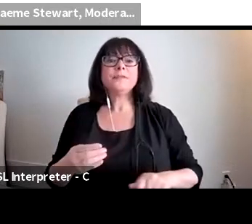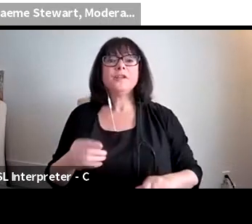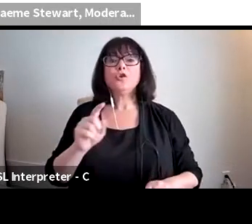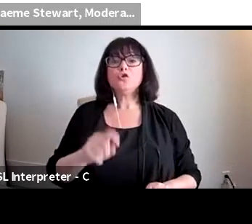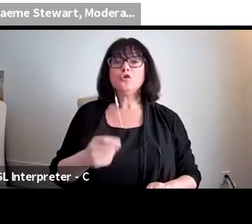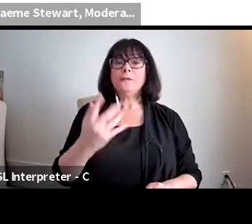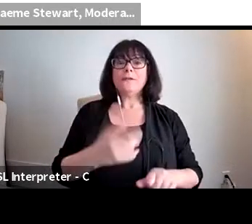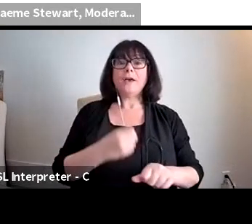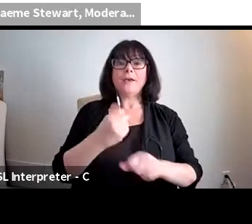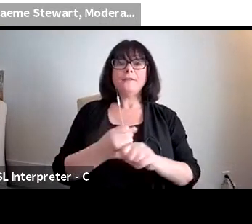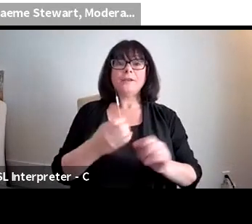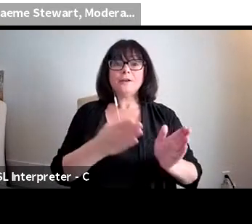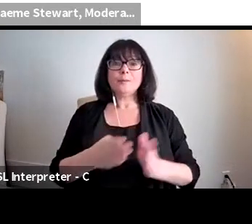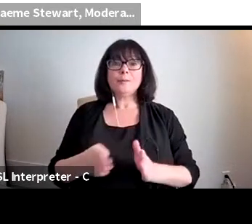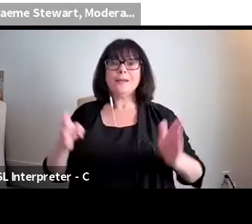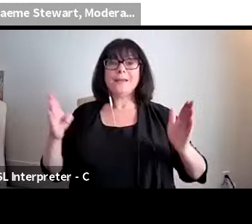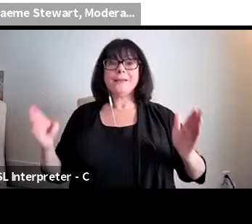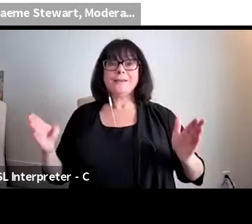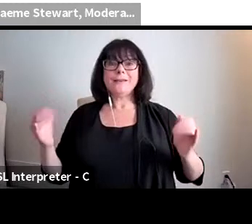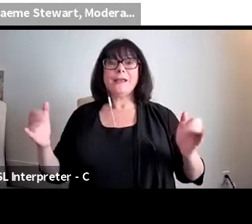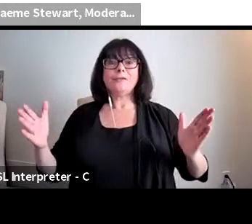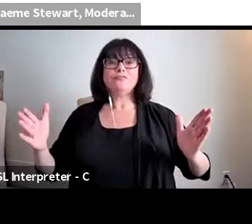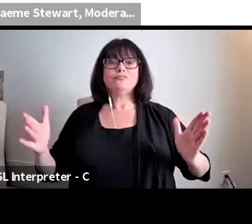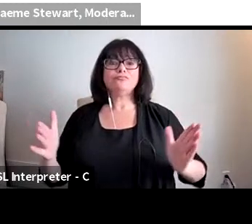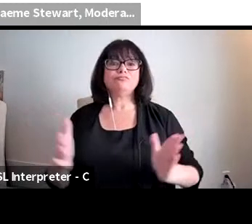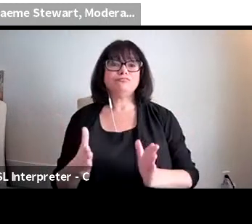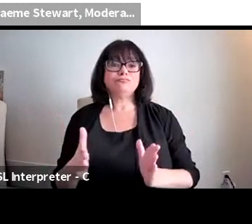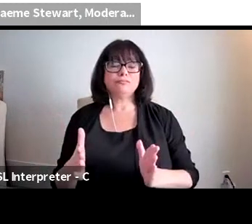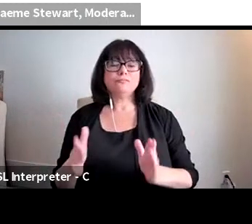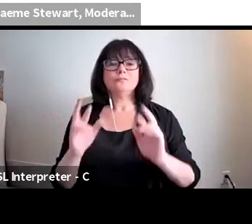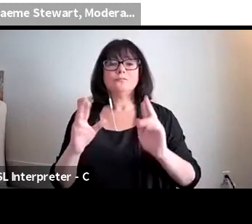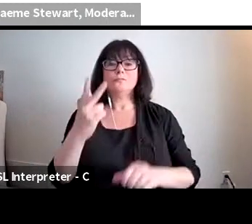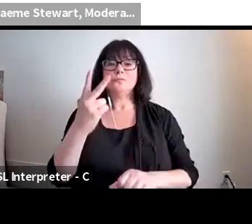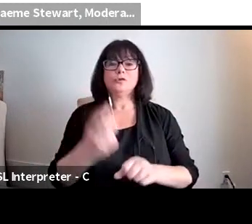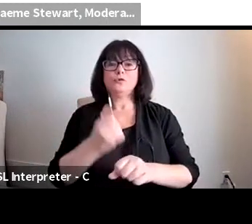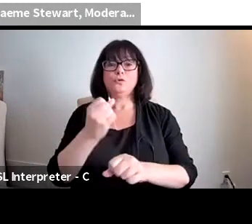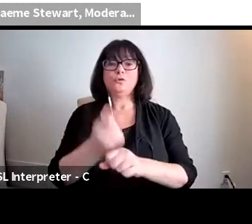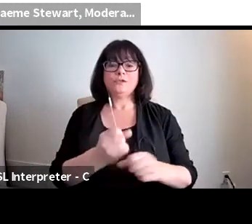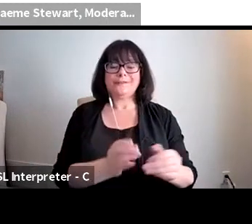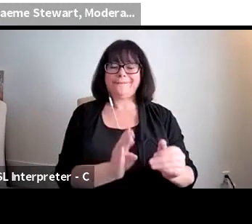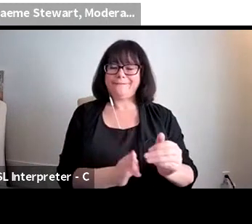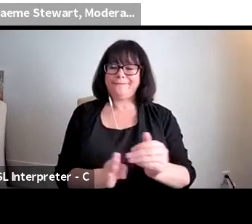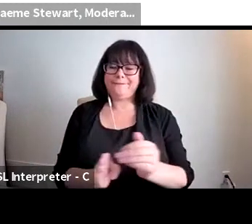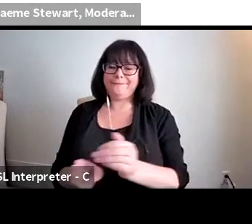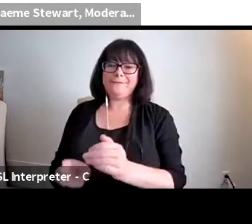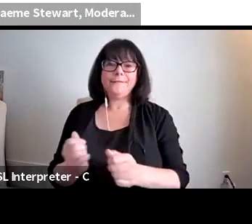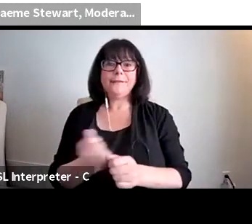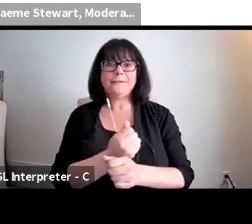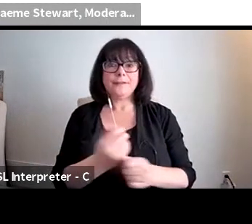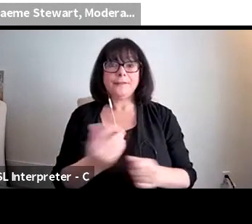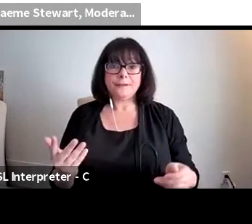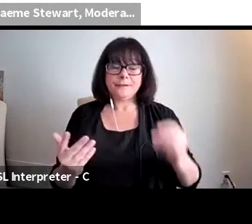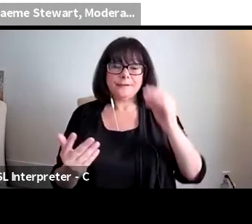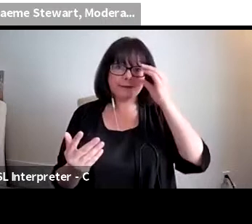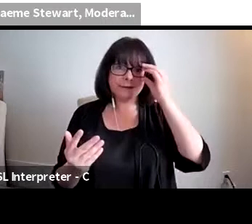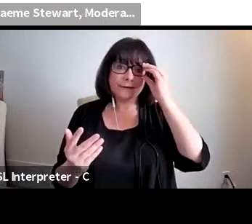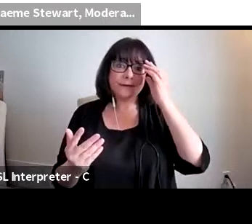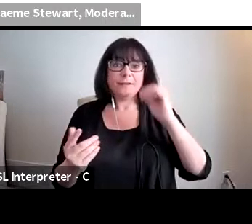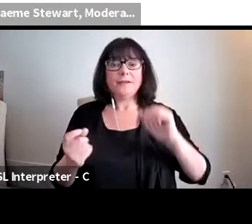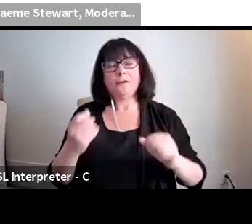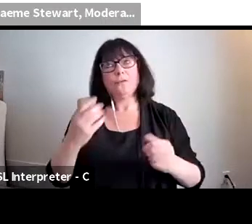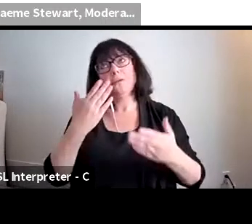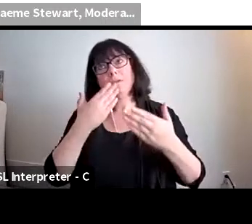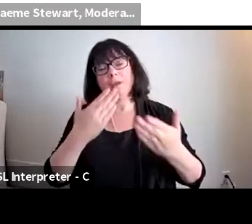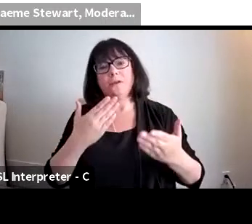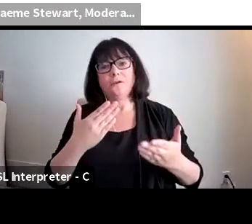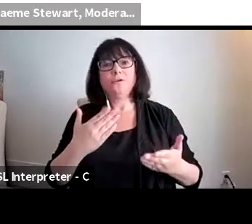I really am very appreciative to the folks in facility services who presented a plan that would allow us to shorten this timeline